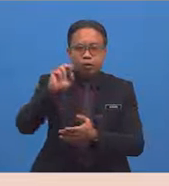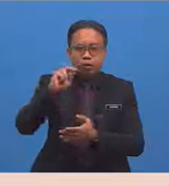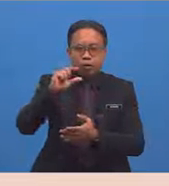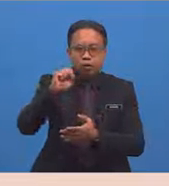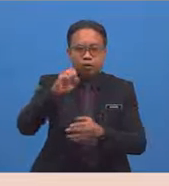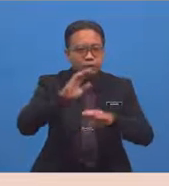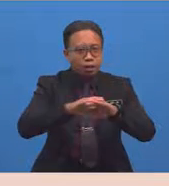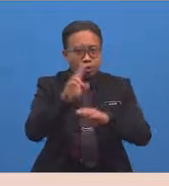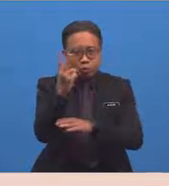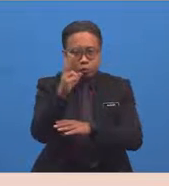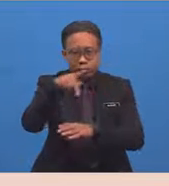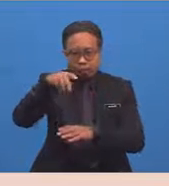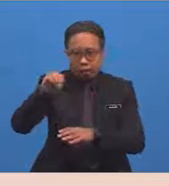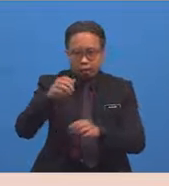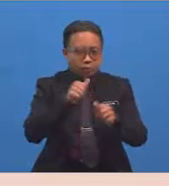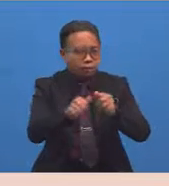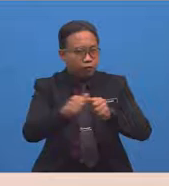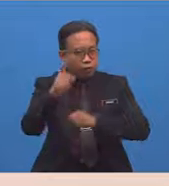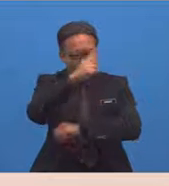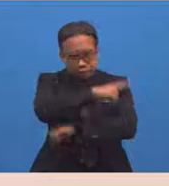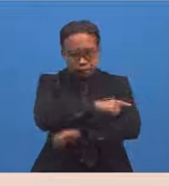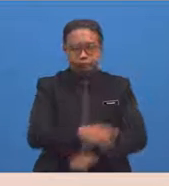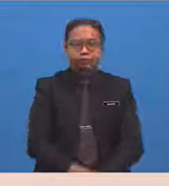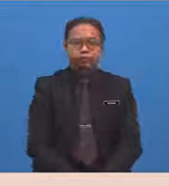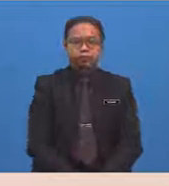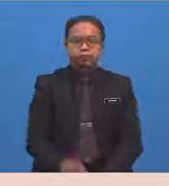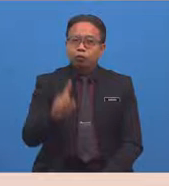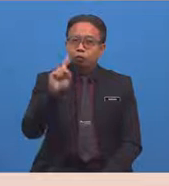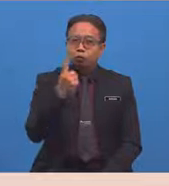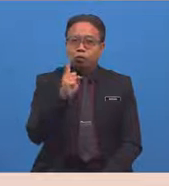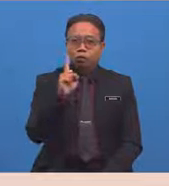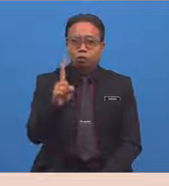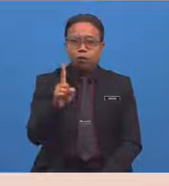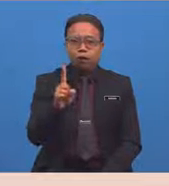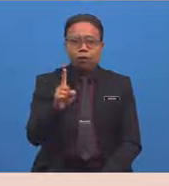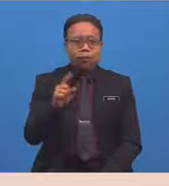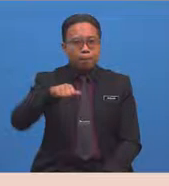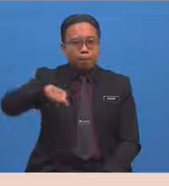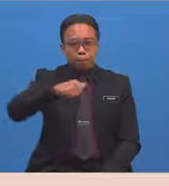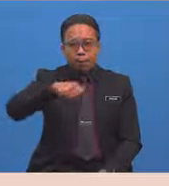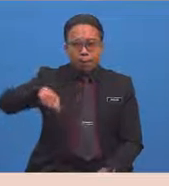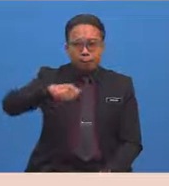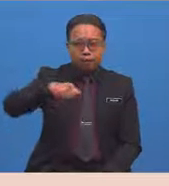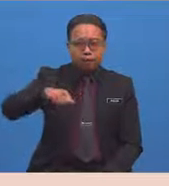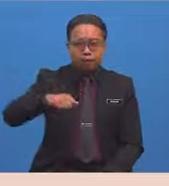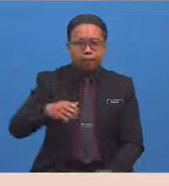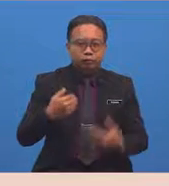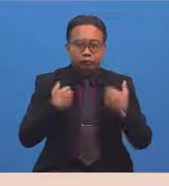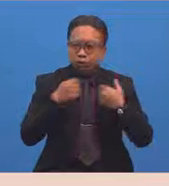p.m. every day. In this picture, there is only one bell. And since it is